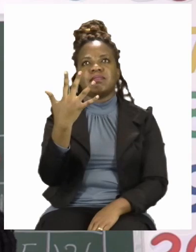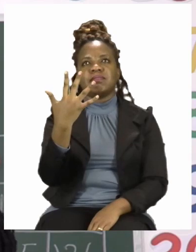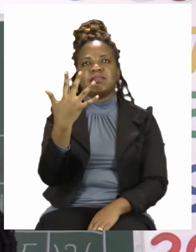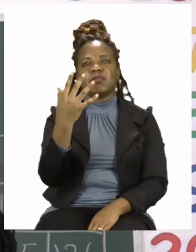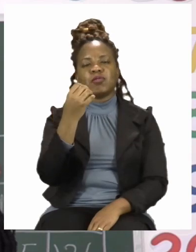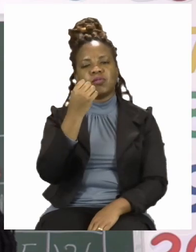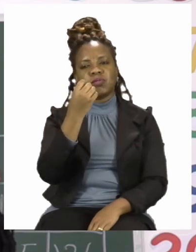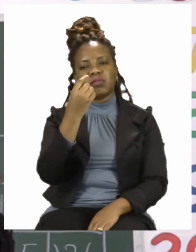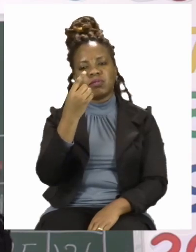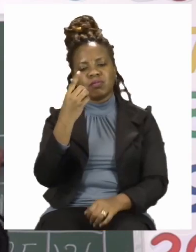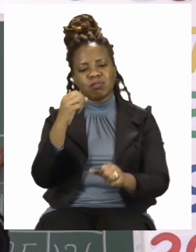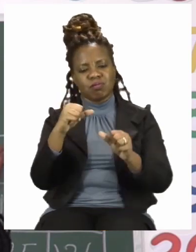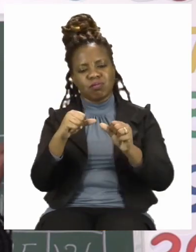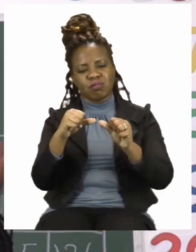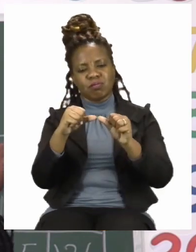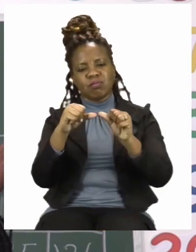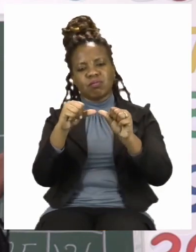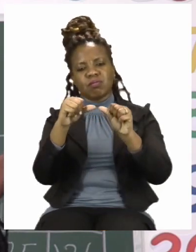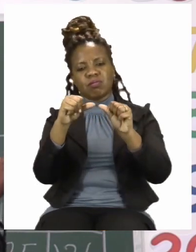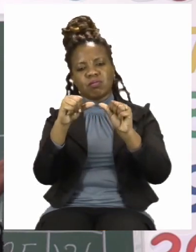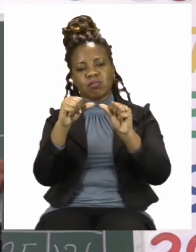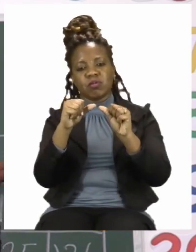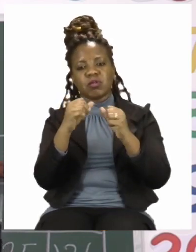So you're going to write